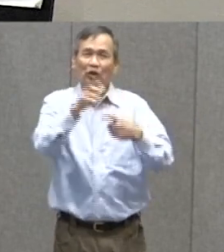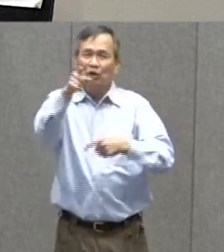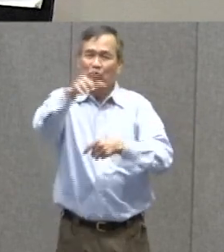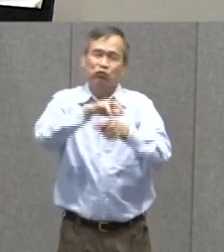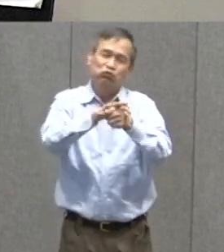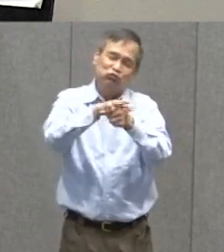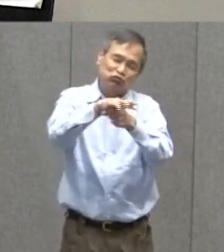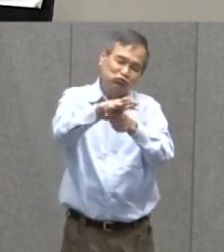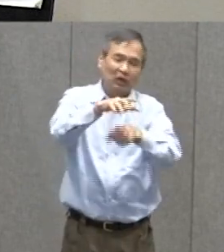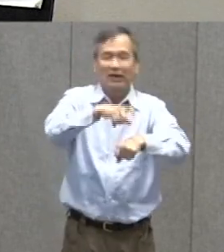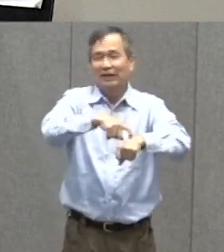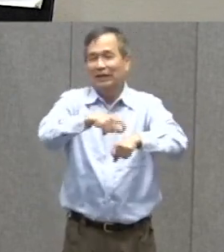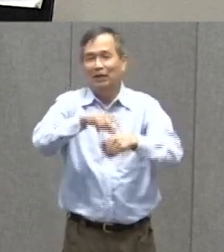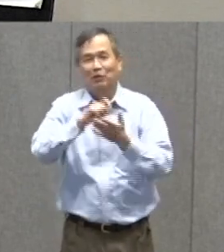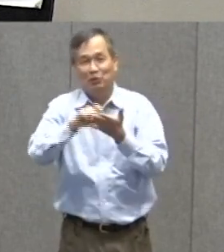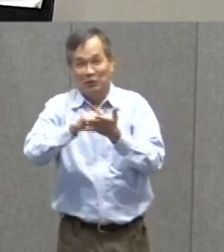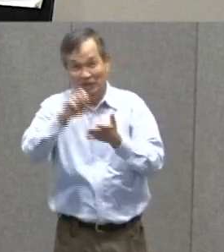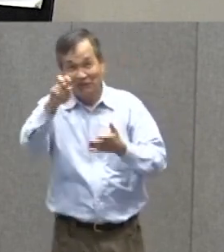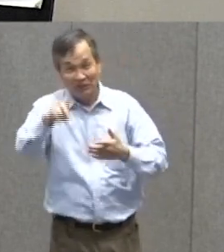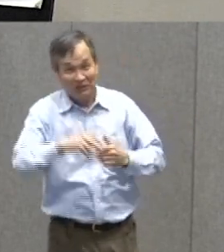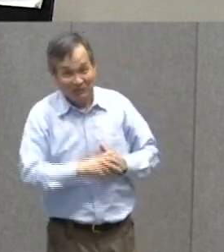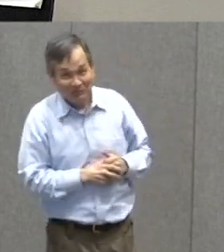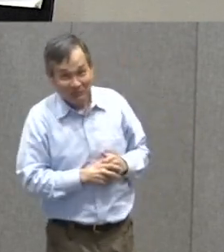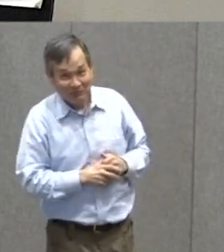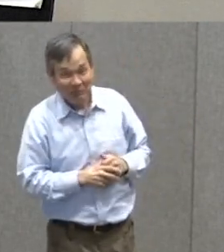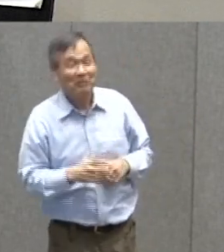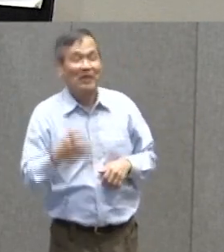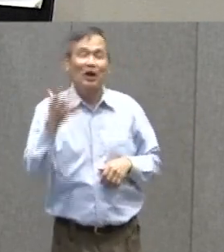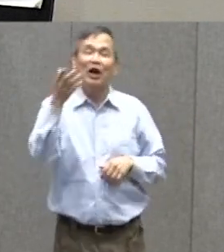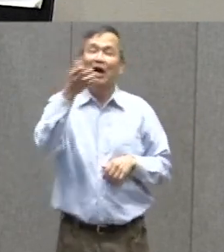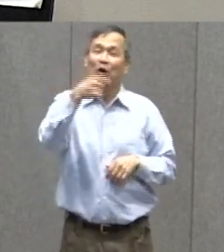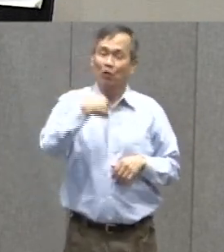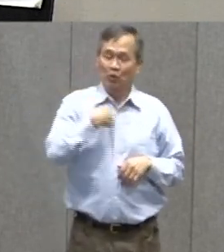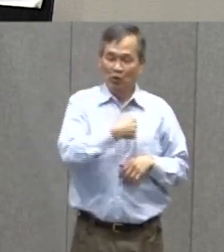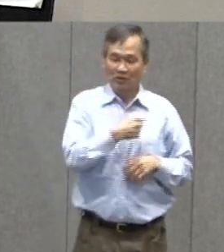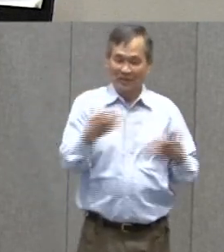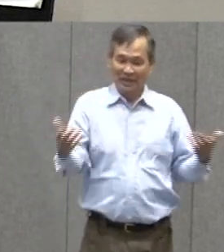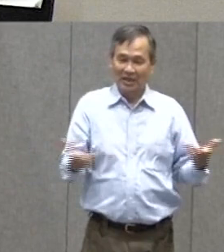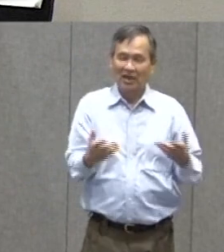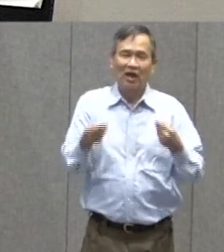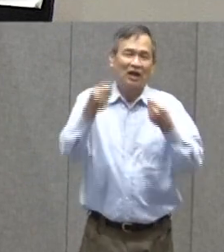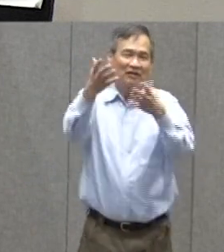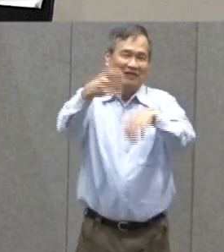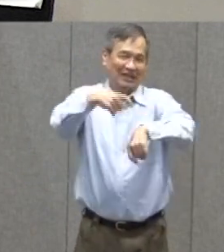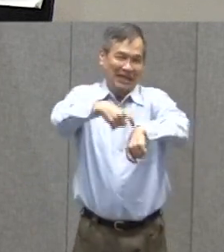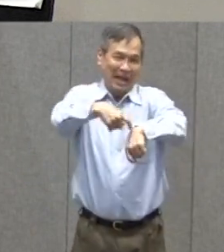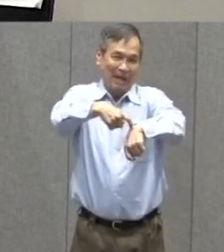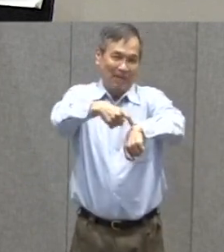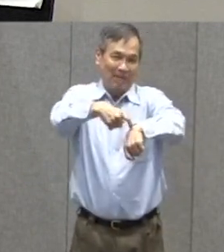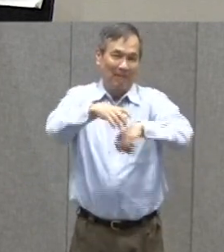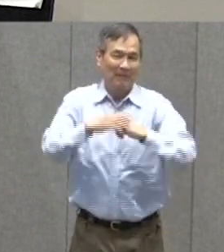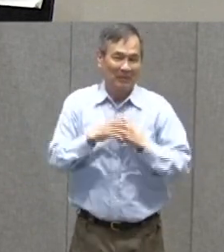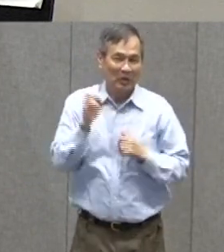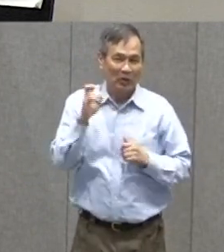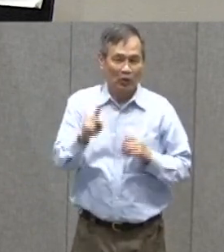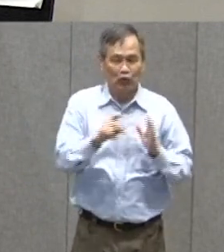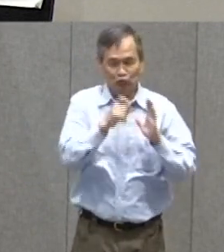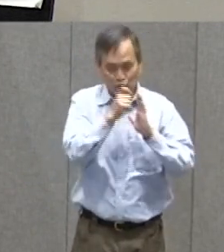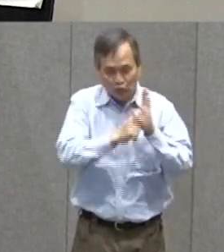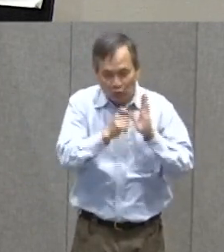want you to be able to, we're going to leave it here so that give you a little bit of time to write